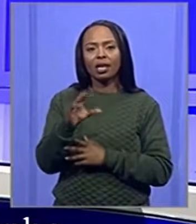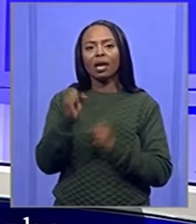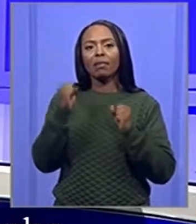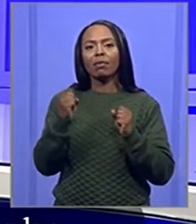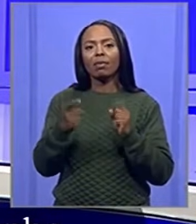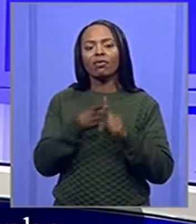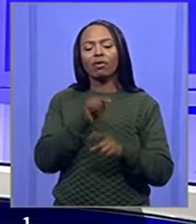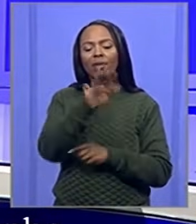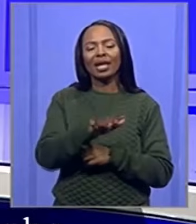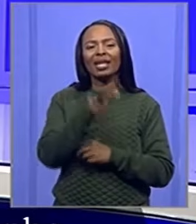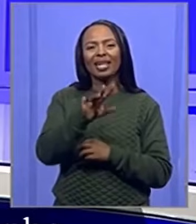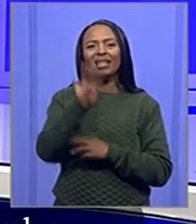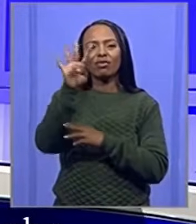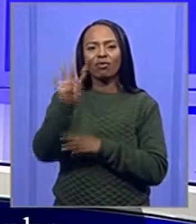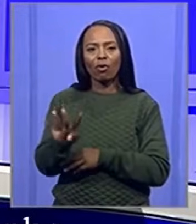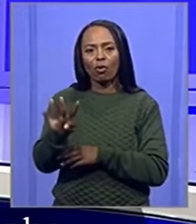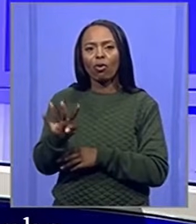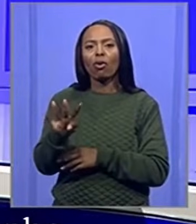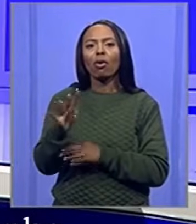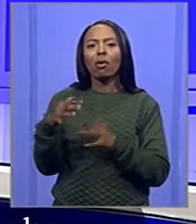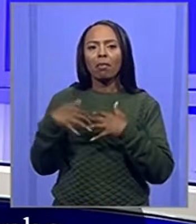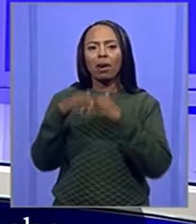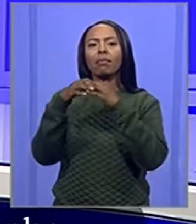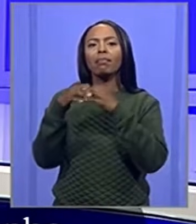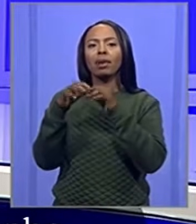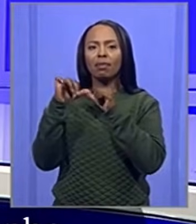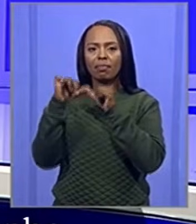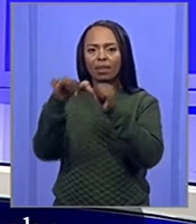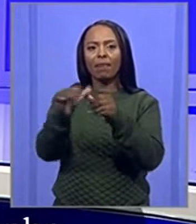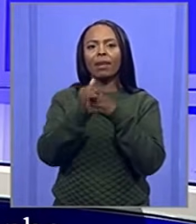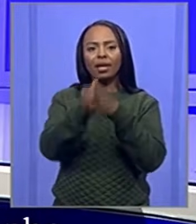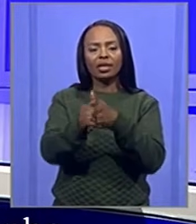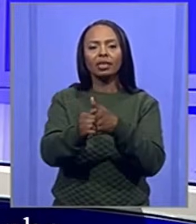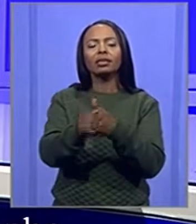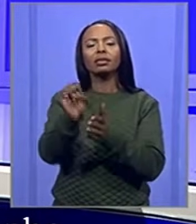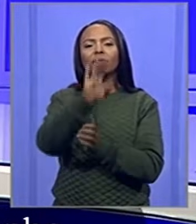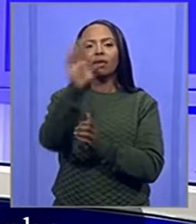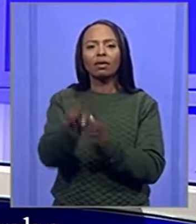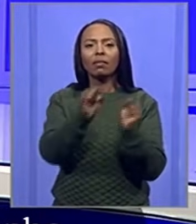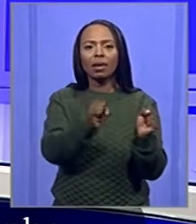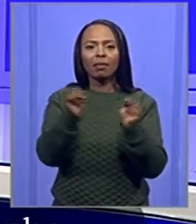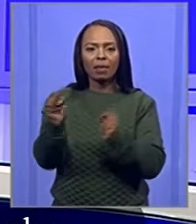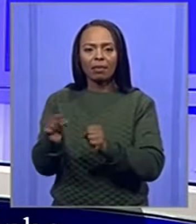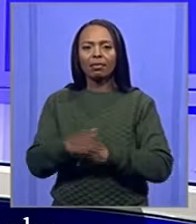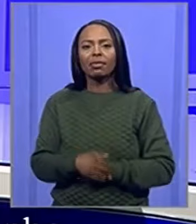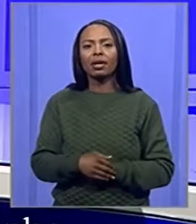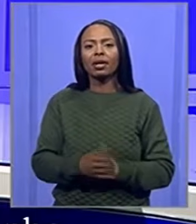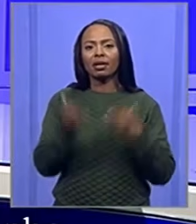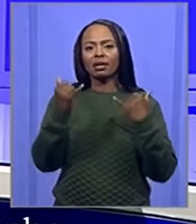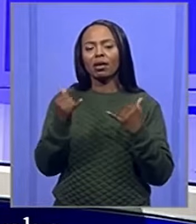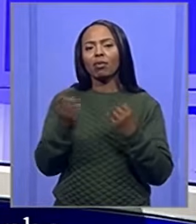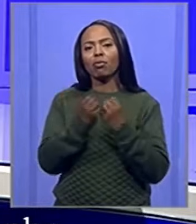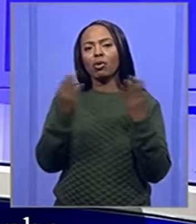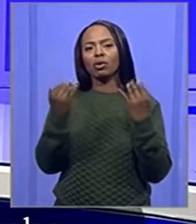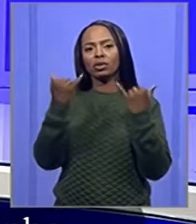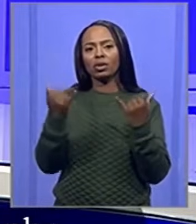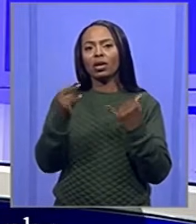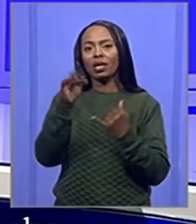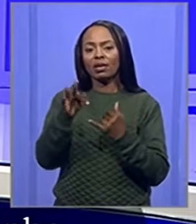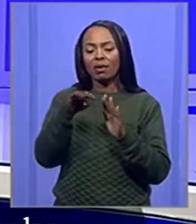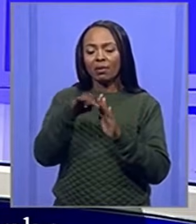ka 1994 mme pegelo ya ka fa gare e bonetse pele fa ke monokeng ya lona e ka nne ya